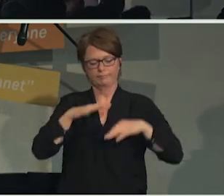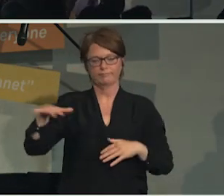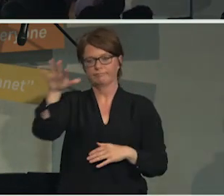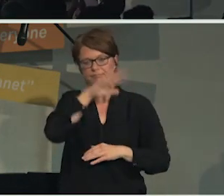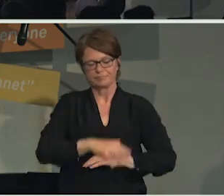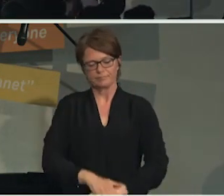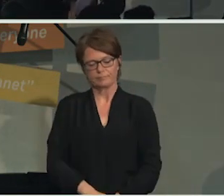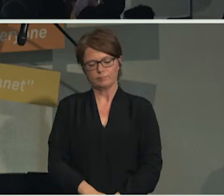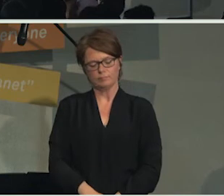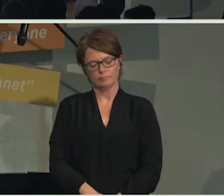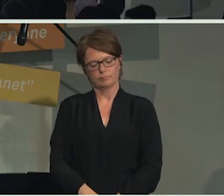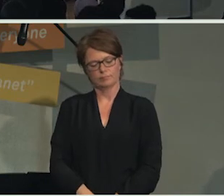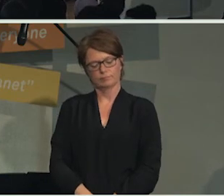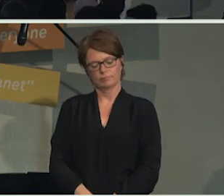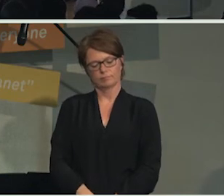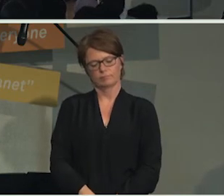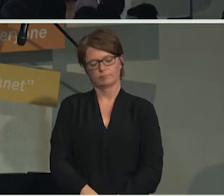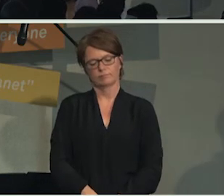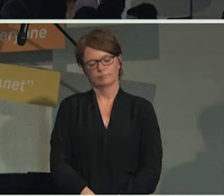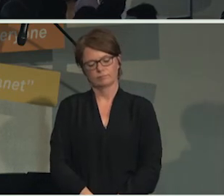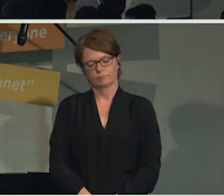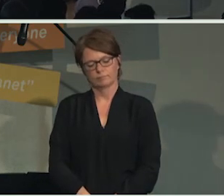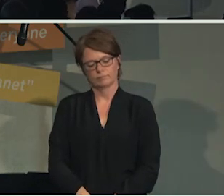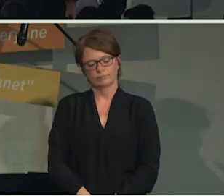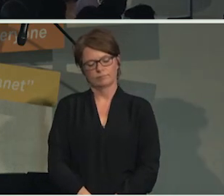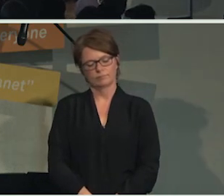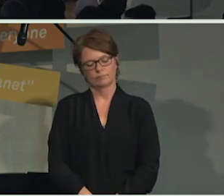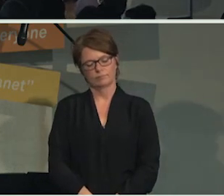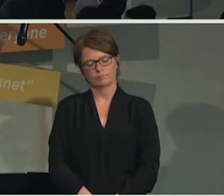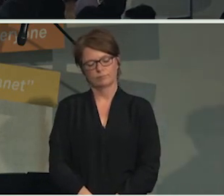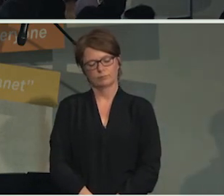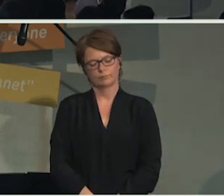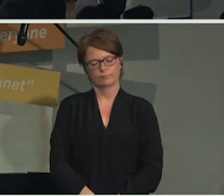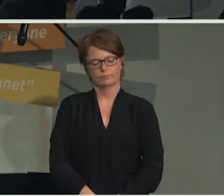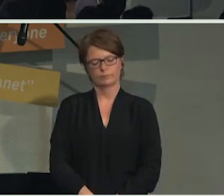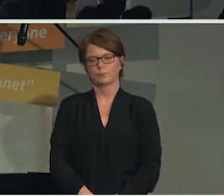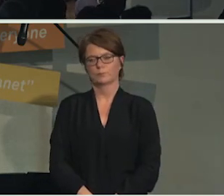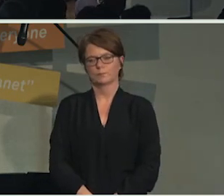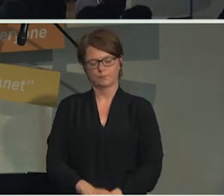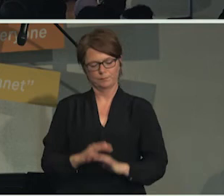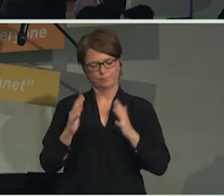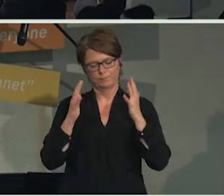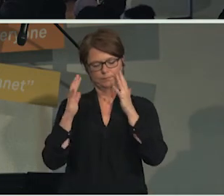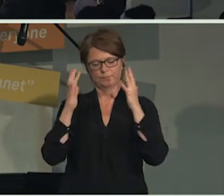It's the Trans Film Festival. Soul Sisters.